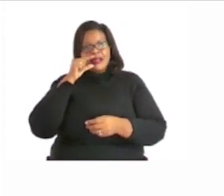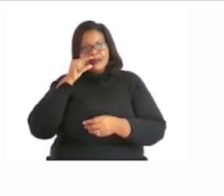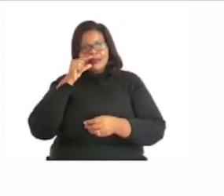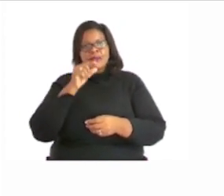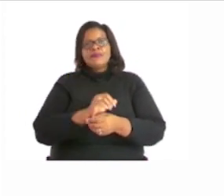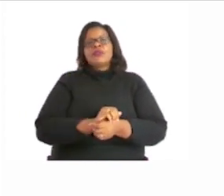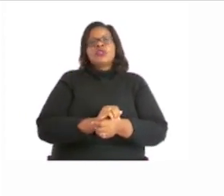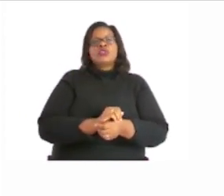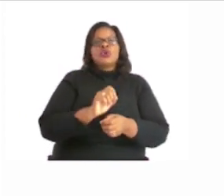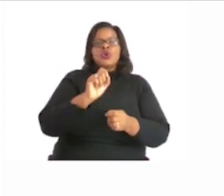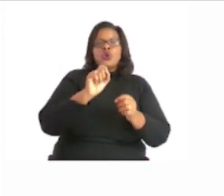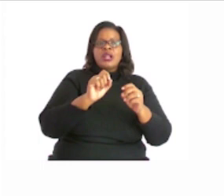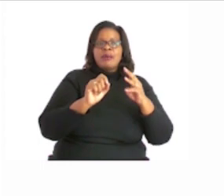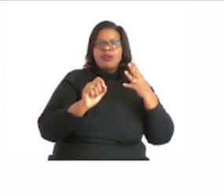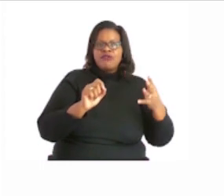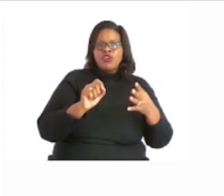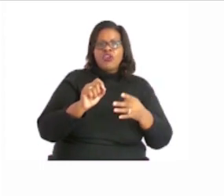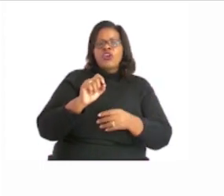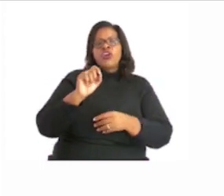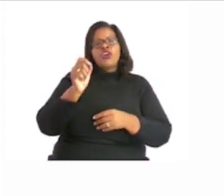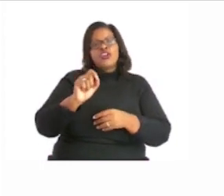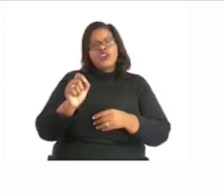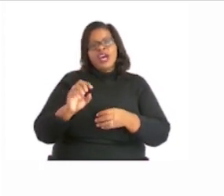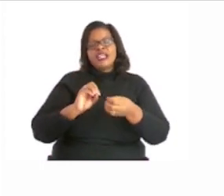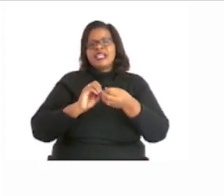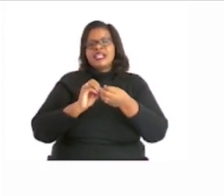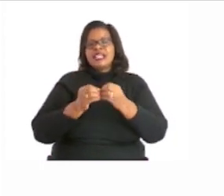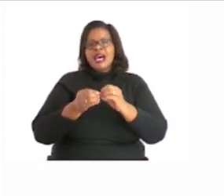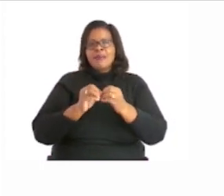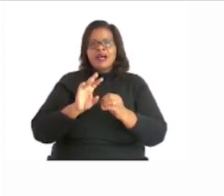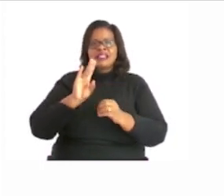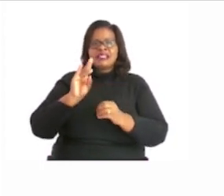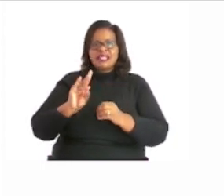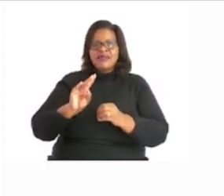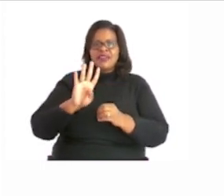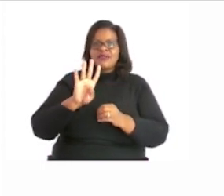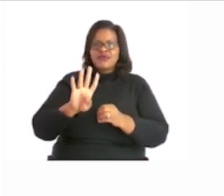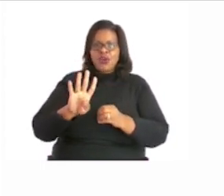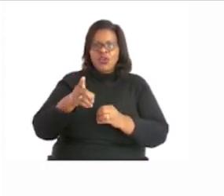74,311 in digits. Let's repeat that again. Write